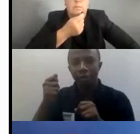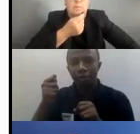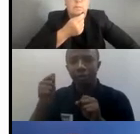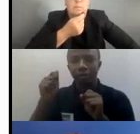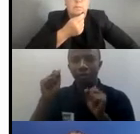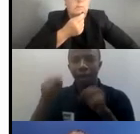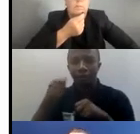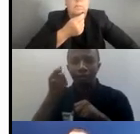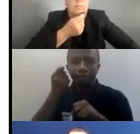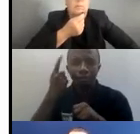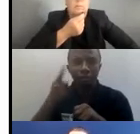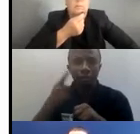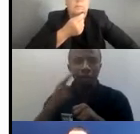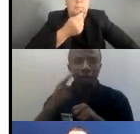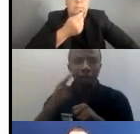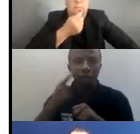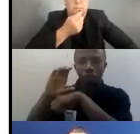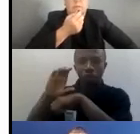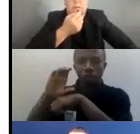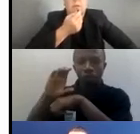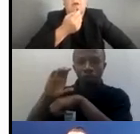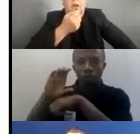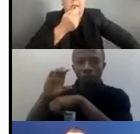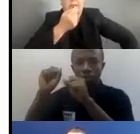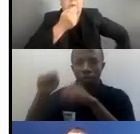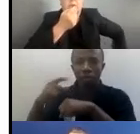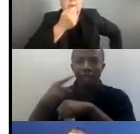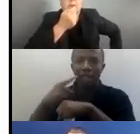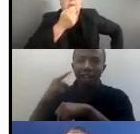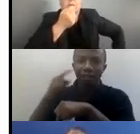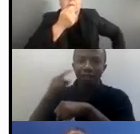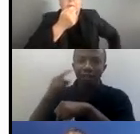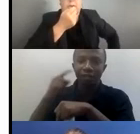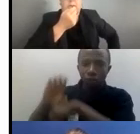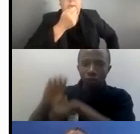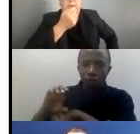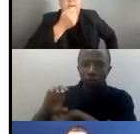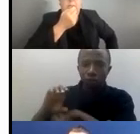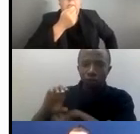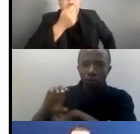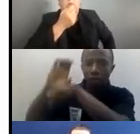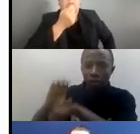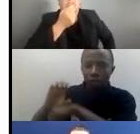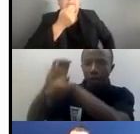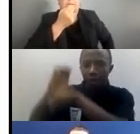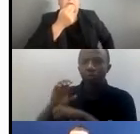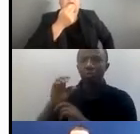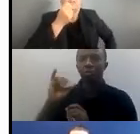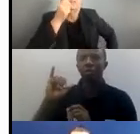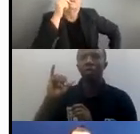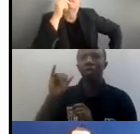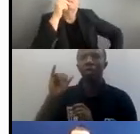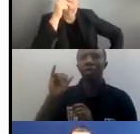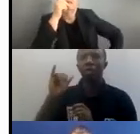adequate resources to enable the institute effectively to describe. Okay, so in the office space, when deaf people